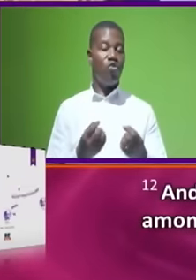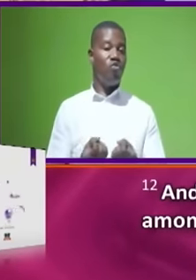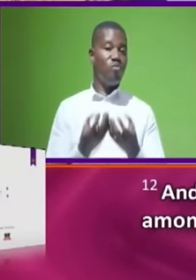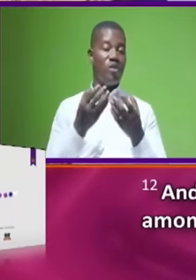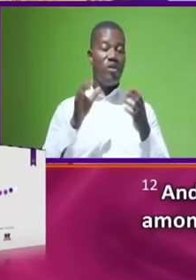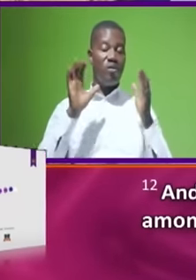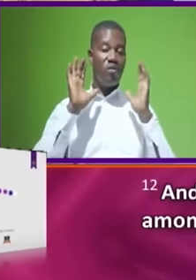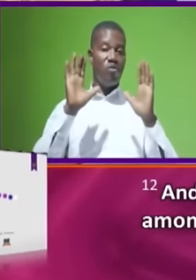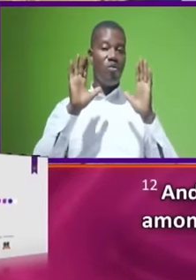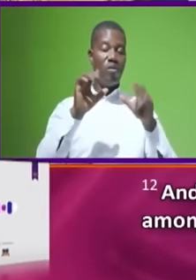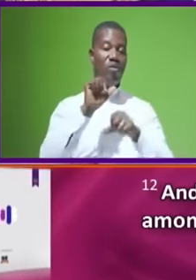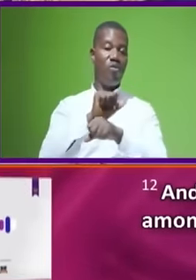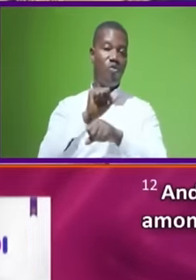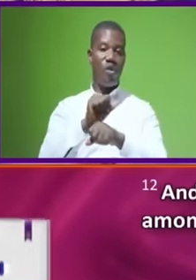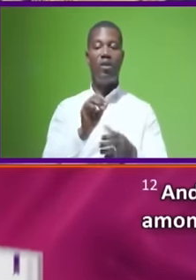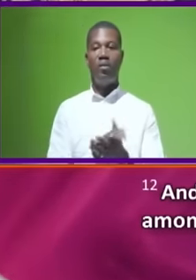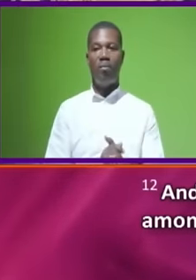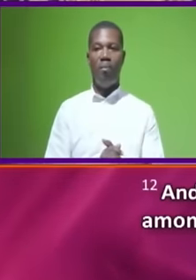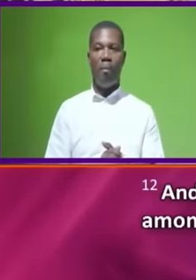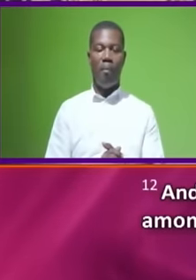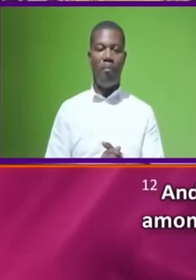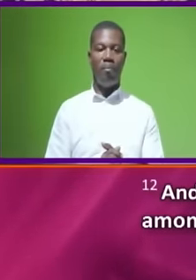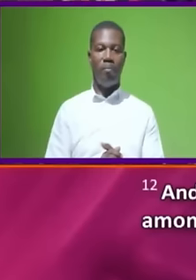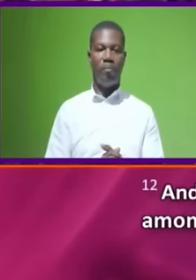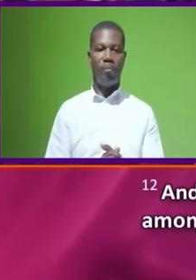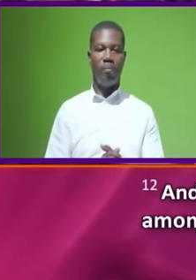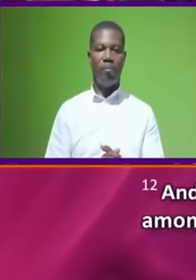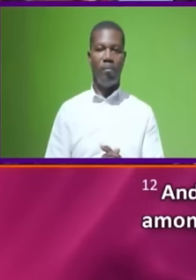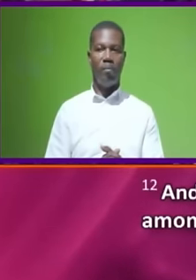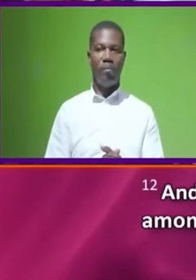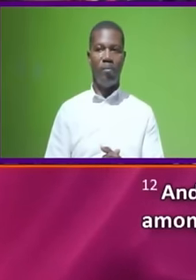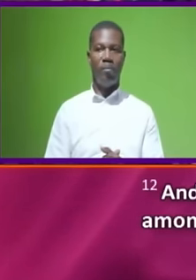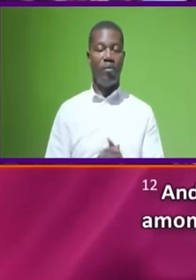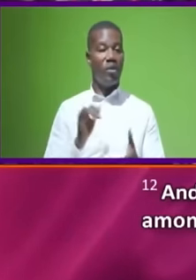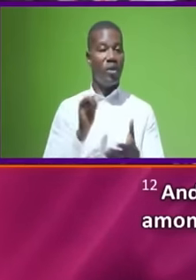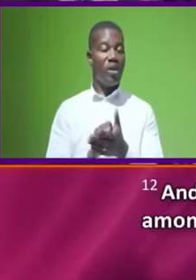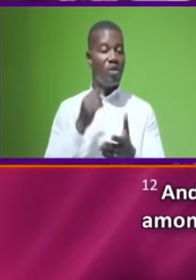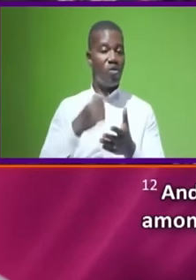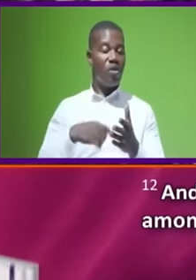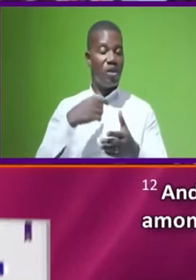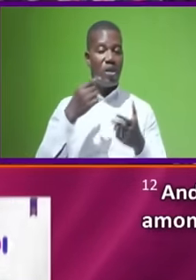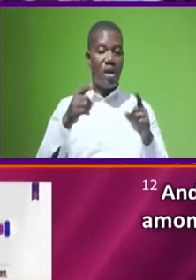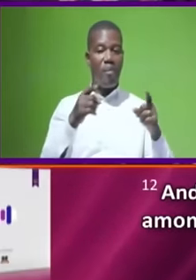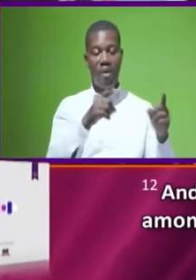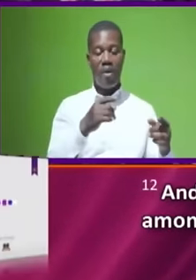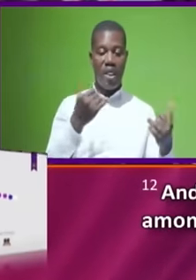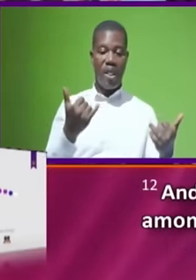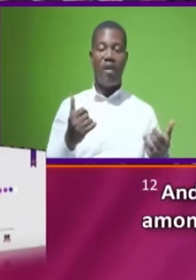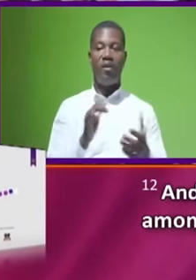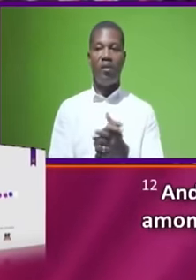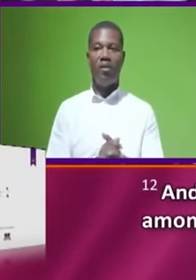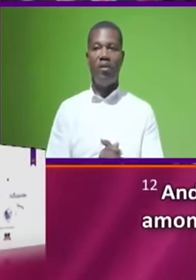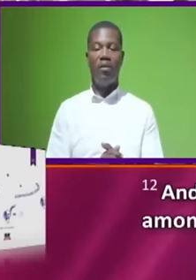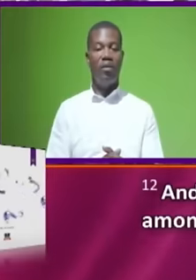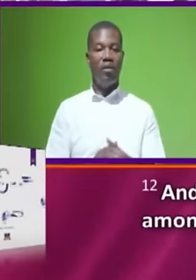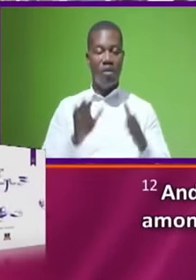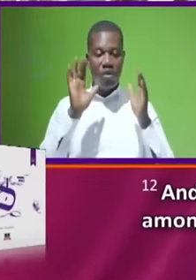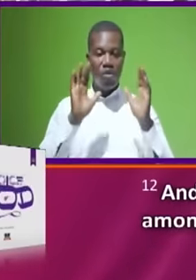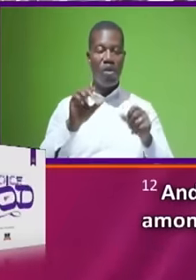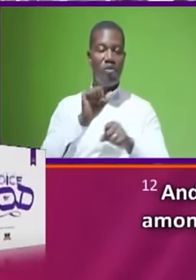alone. Wrought so many miracles and wonders. Yes. This is what is happening today.